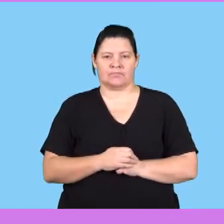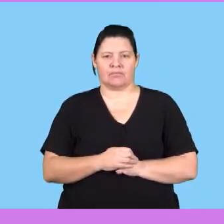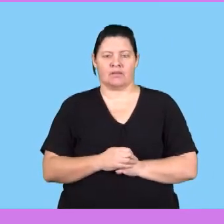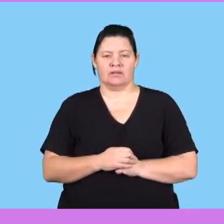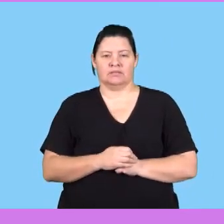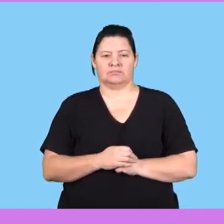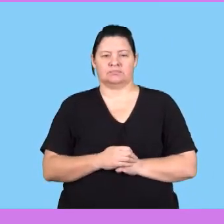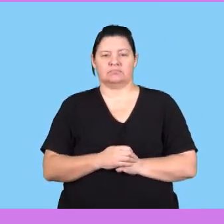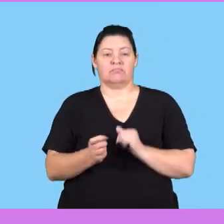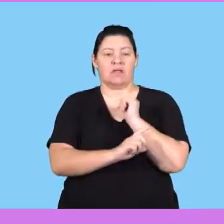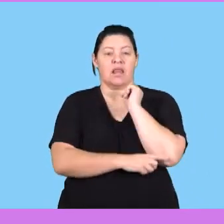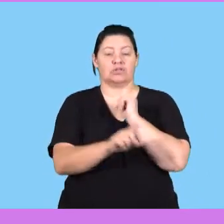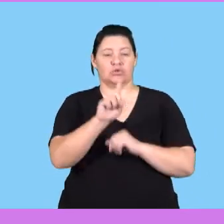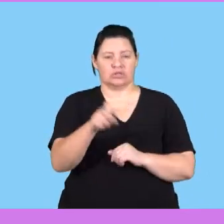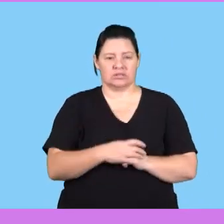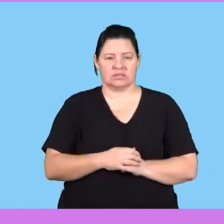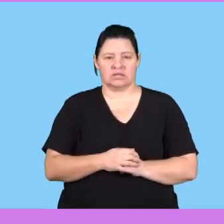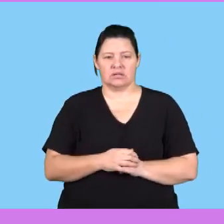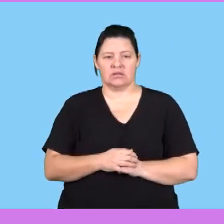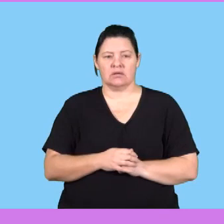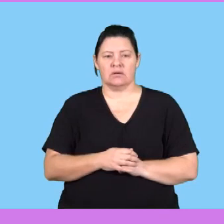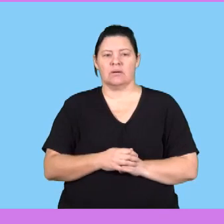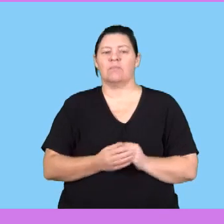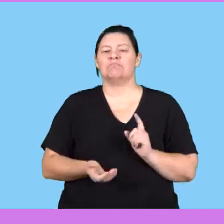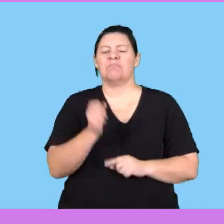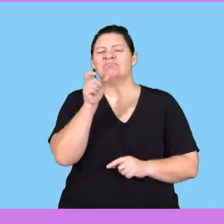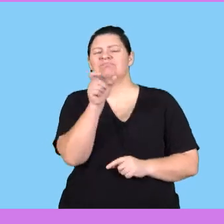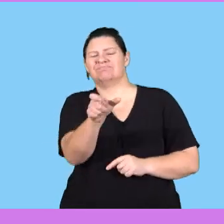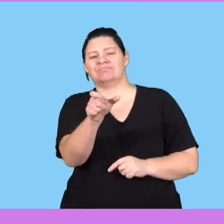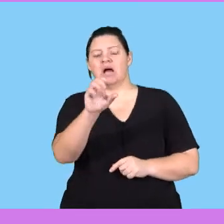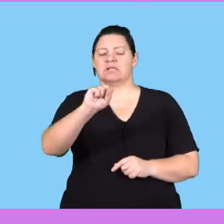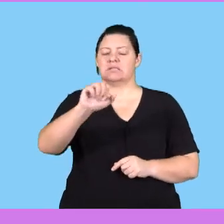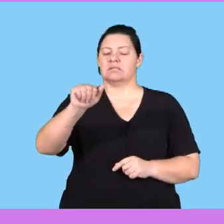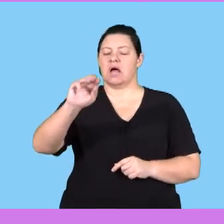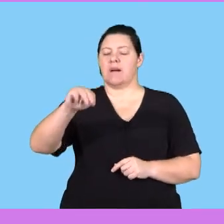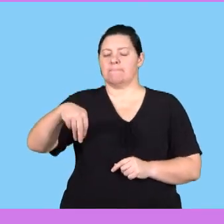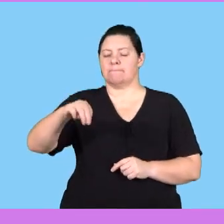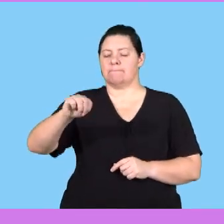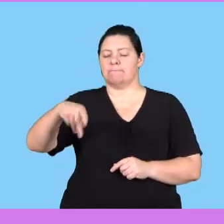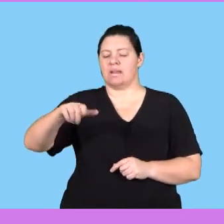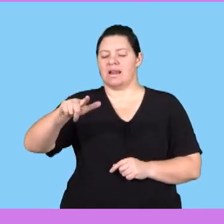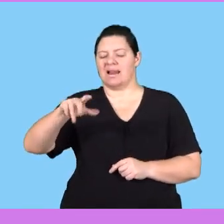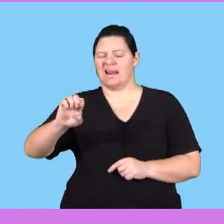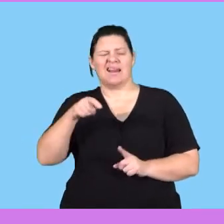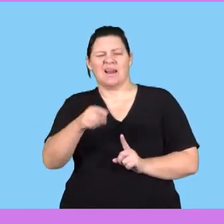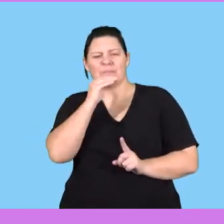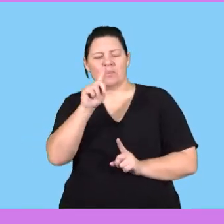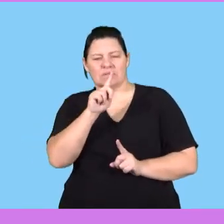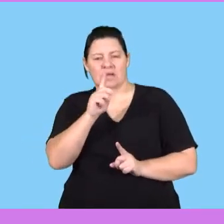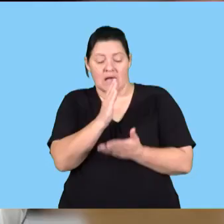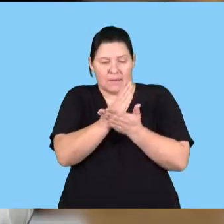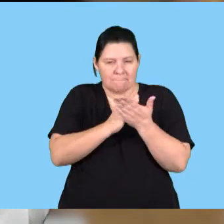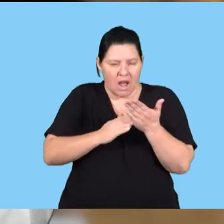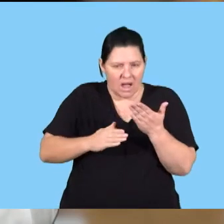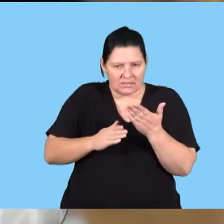answer there is true. And then we have a last question here. It says, define the term sample. We said that a sample